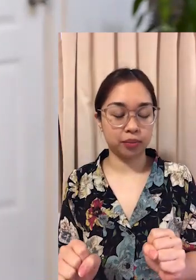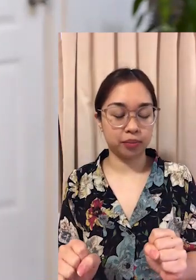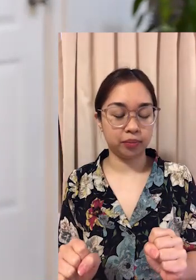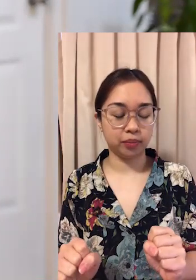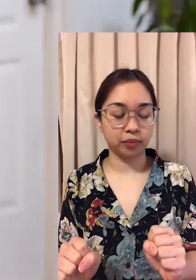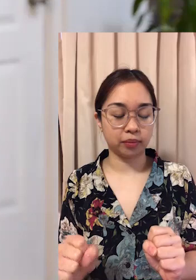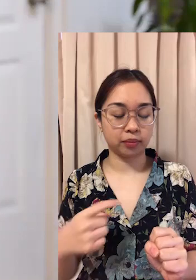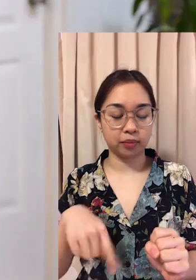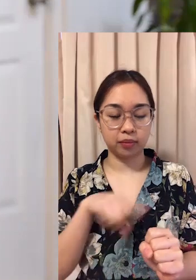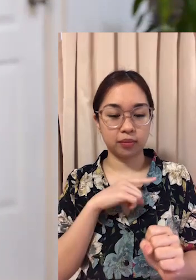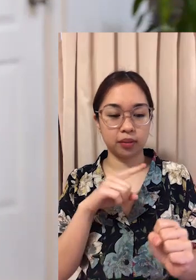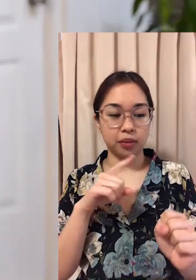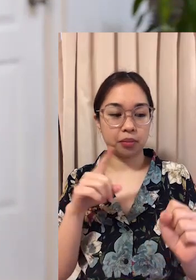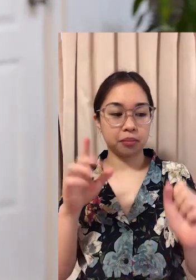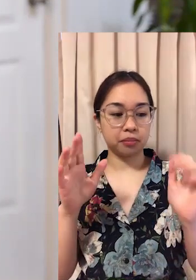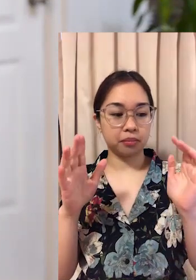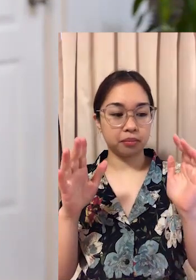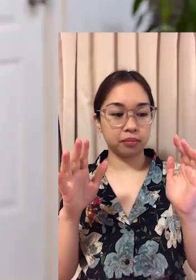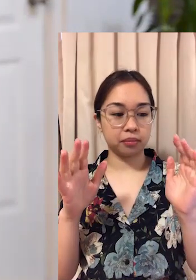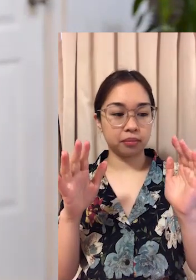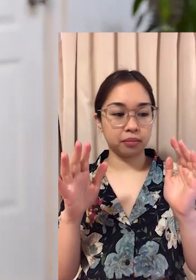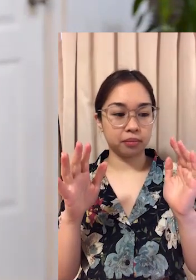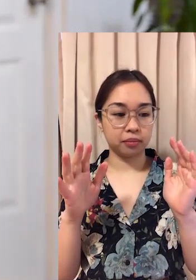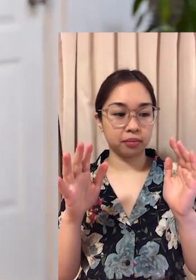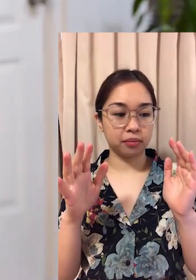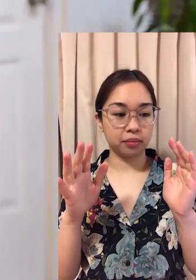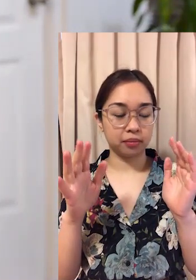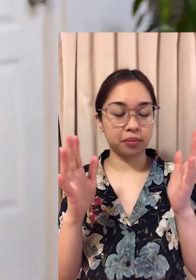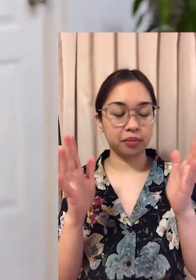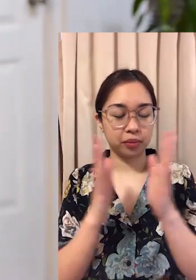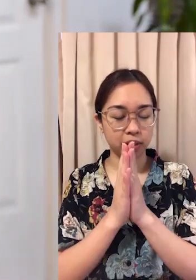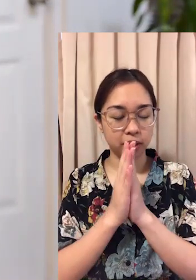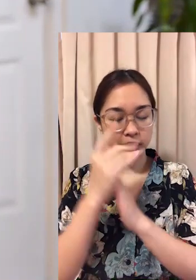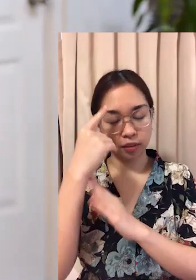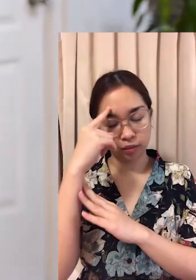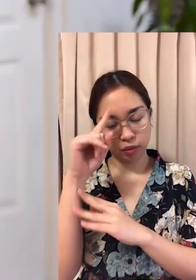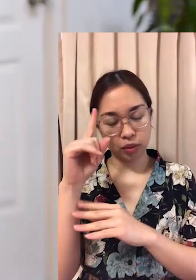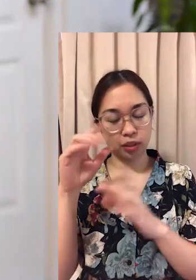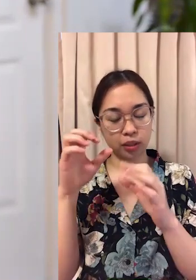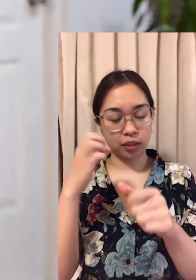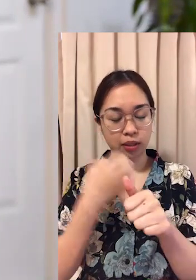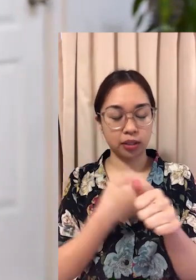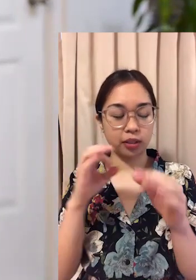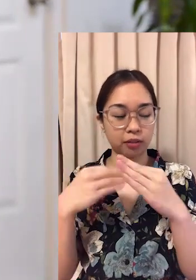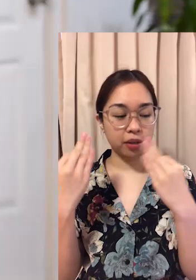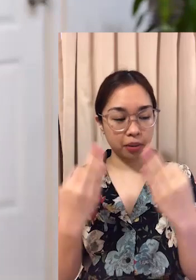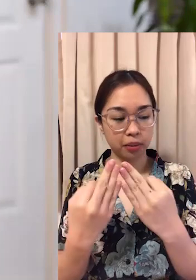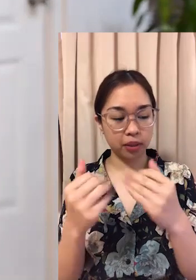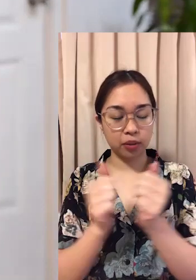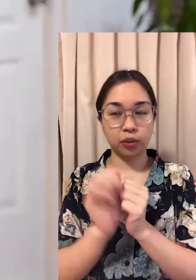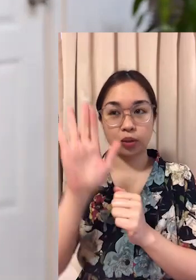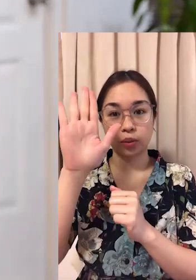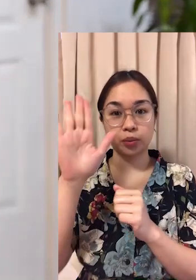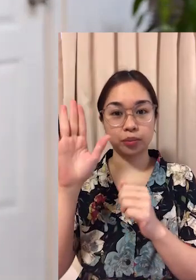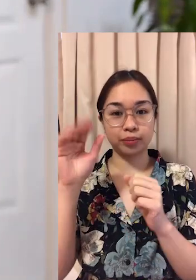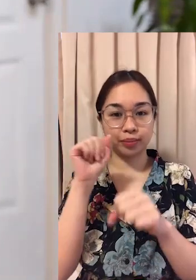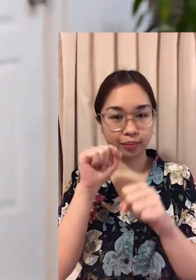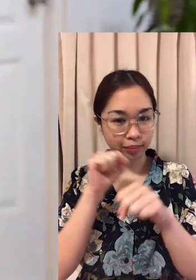for CCBC families. Continue to provide, protect, and sustain each family with Your word and